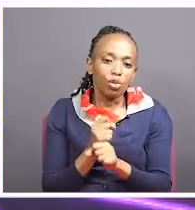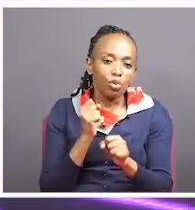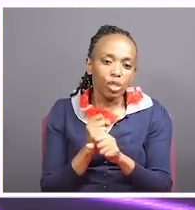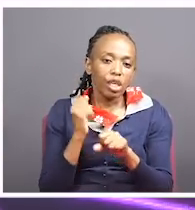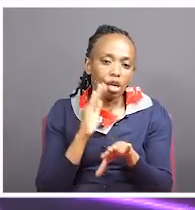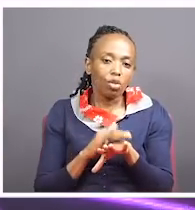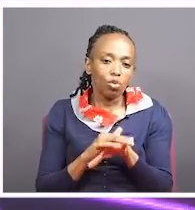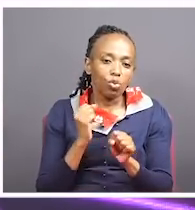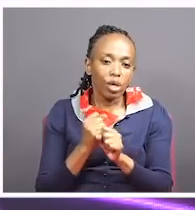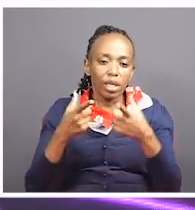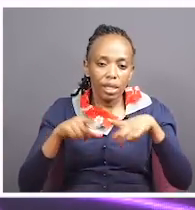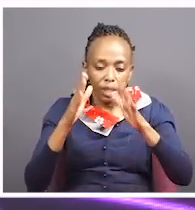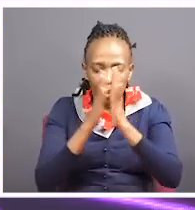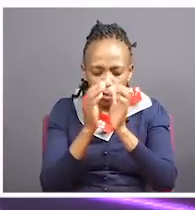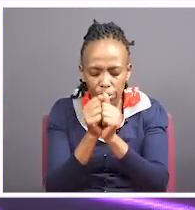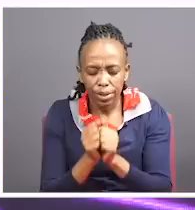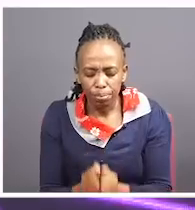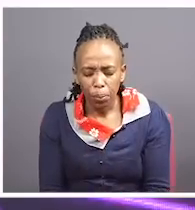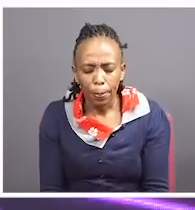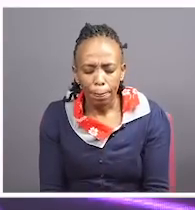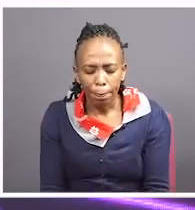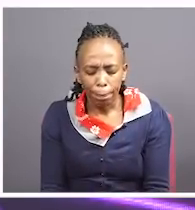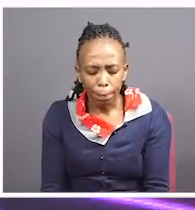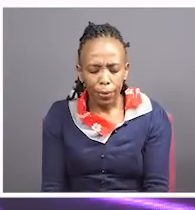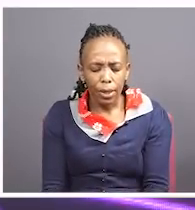doing a good work. Let us pray together.